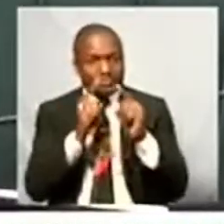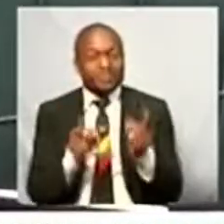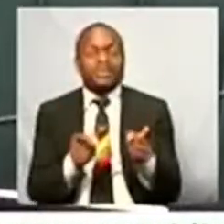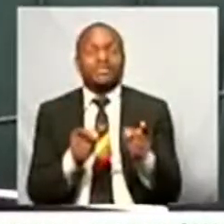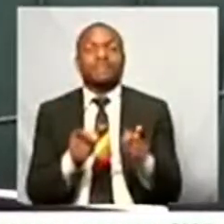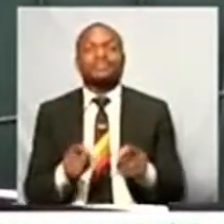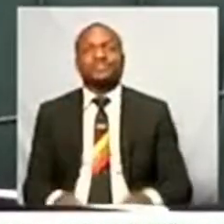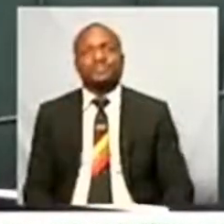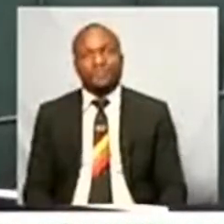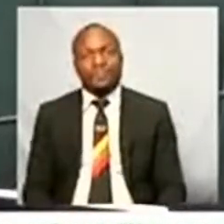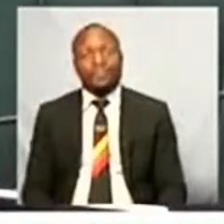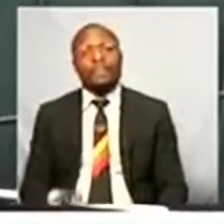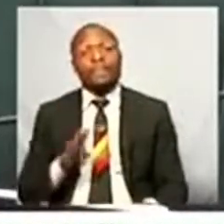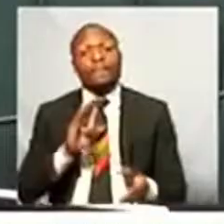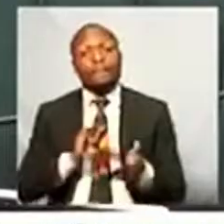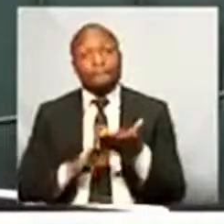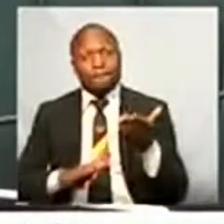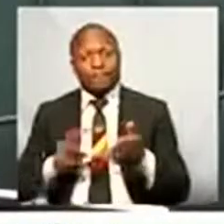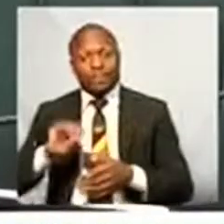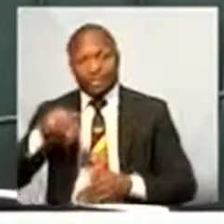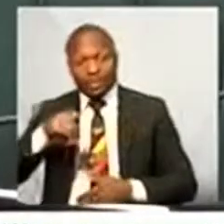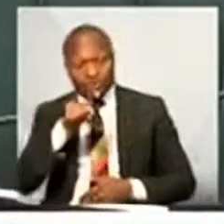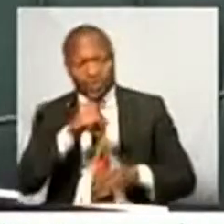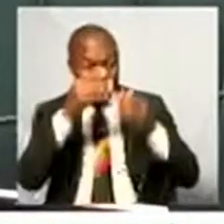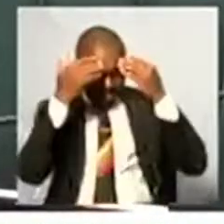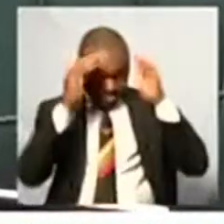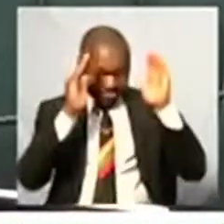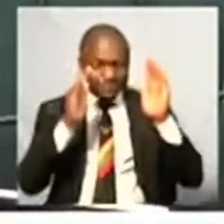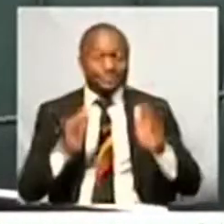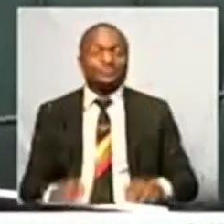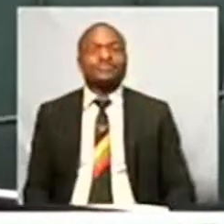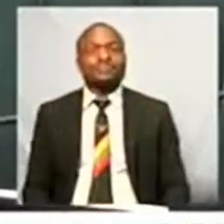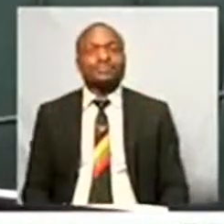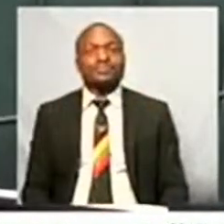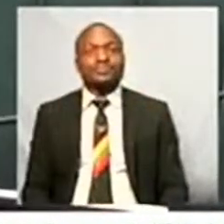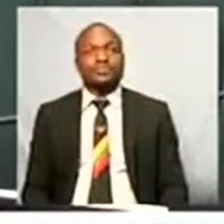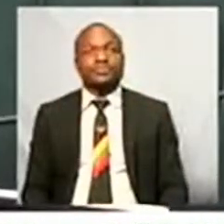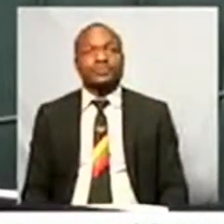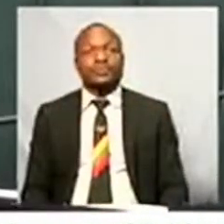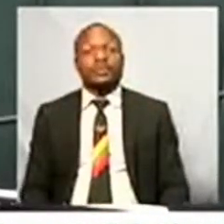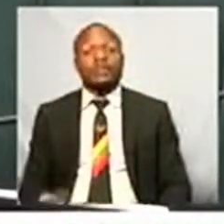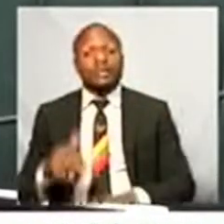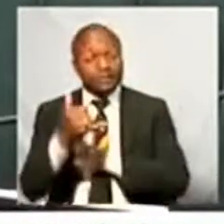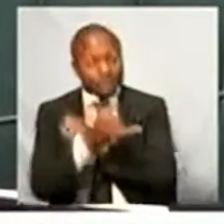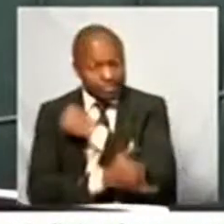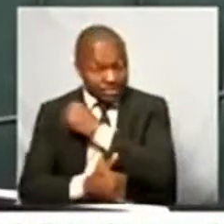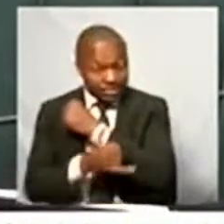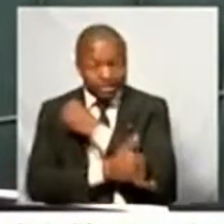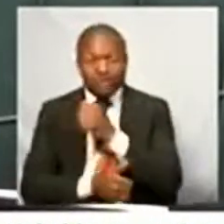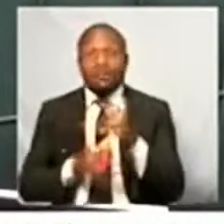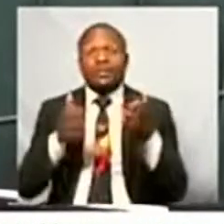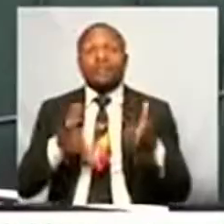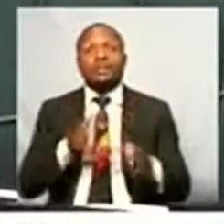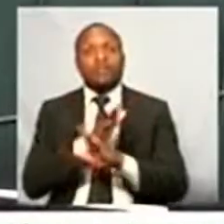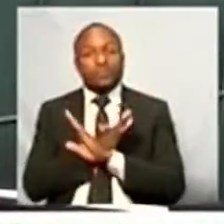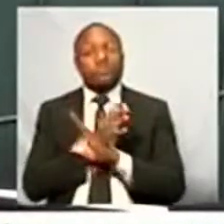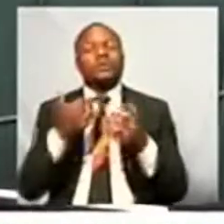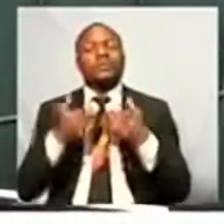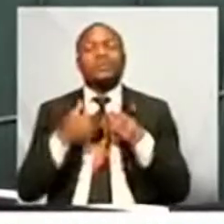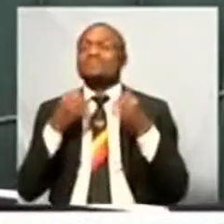that, Member of Parliament, you are very much aware that in this country we have a lot of